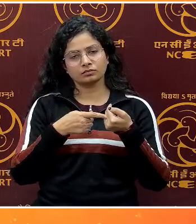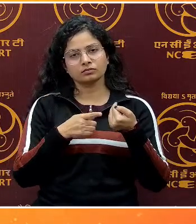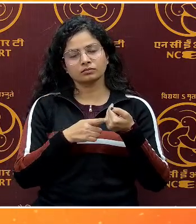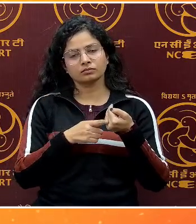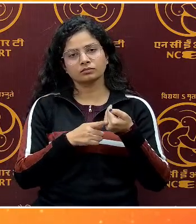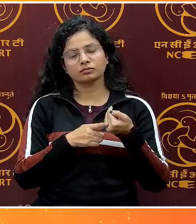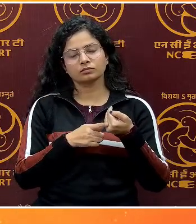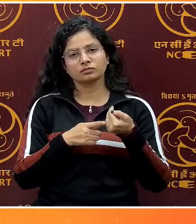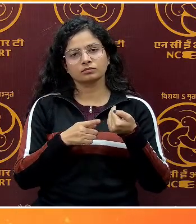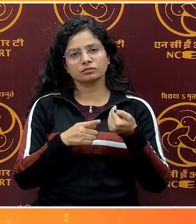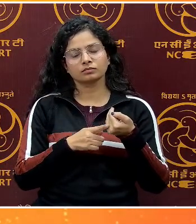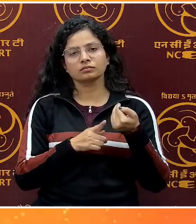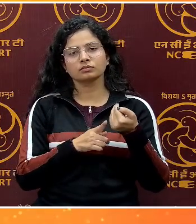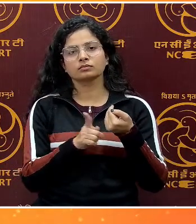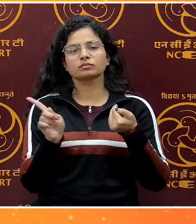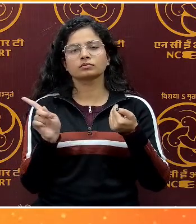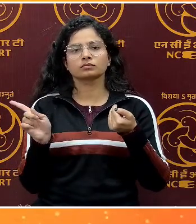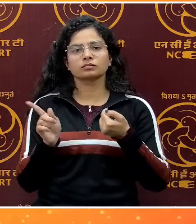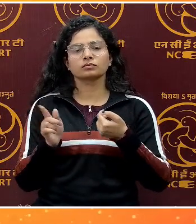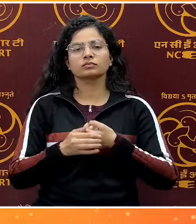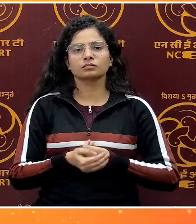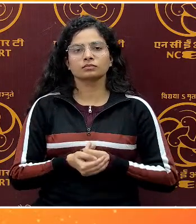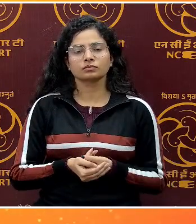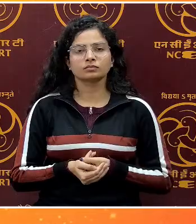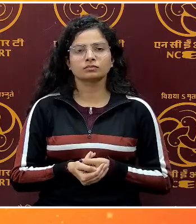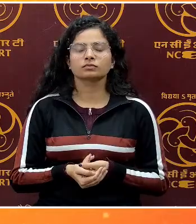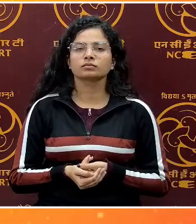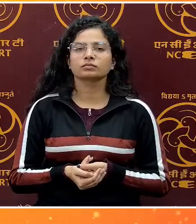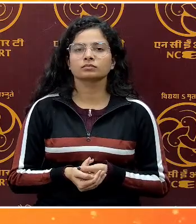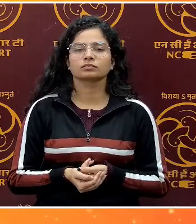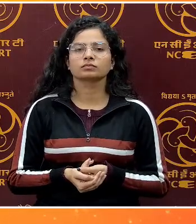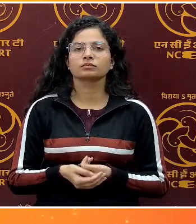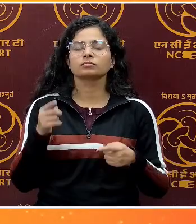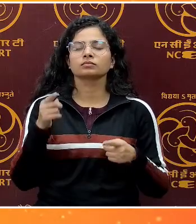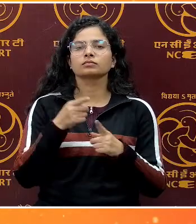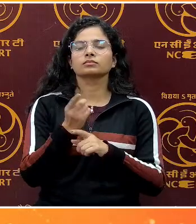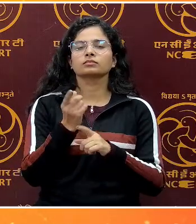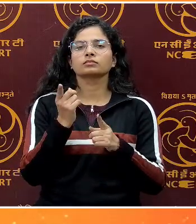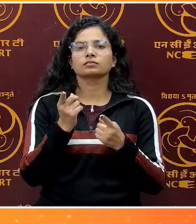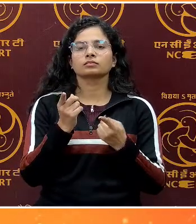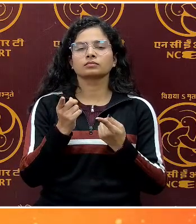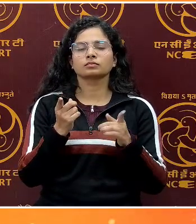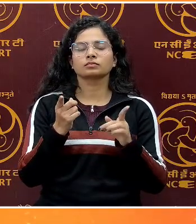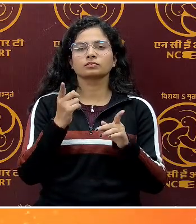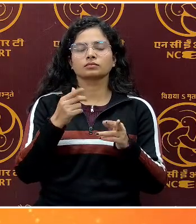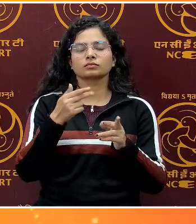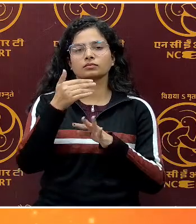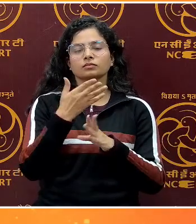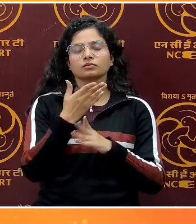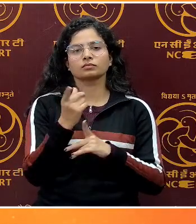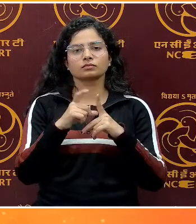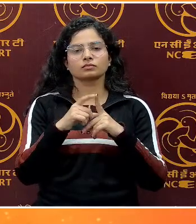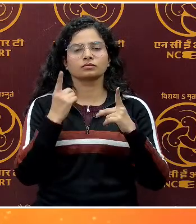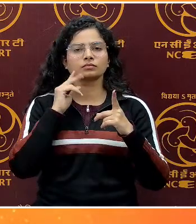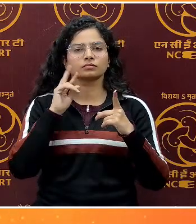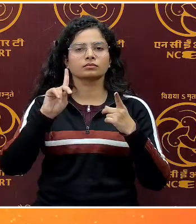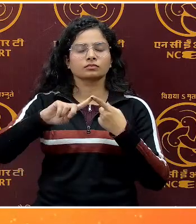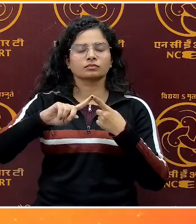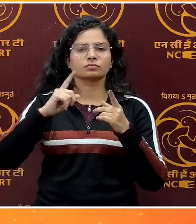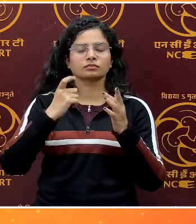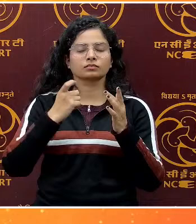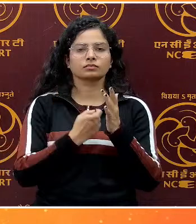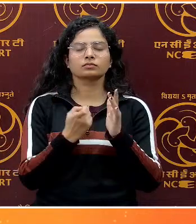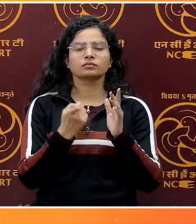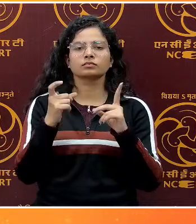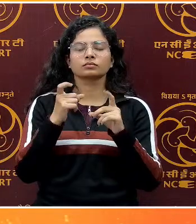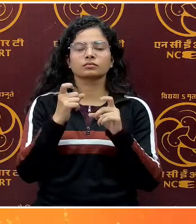and it is going back. Okay. So they are getting diverged. So light rays coming,